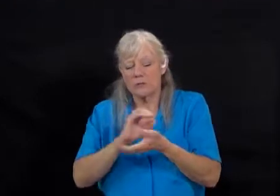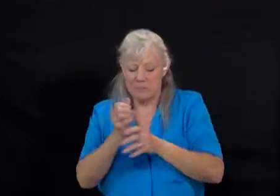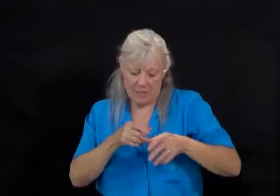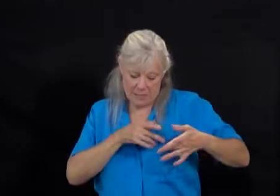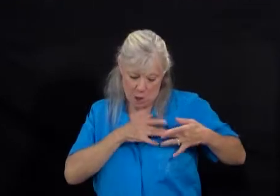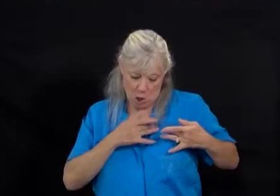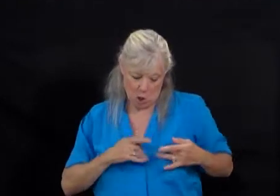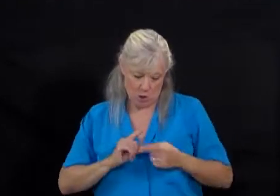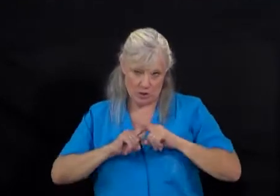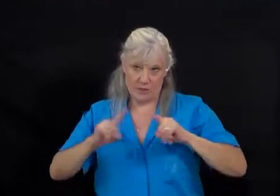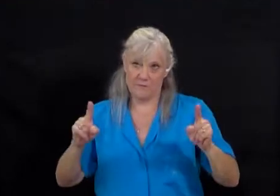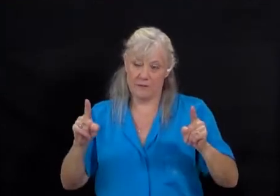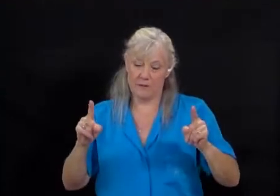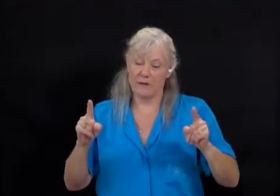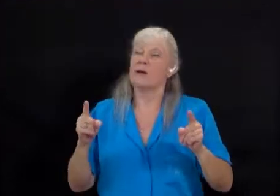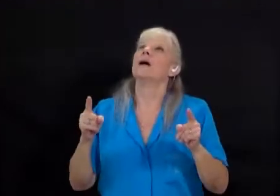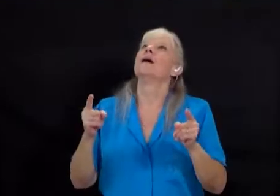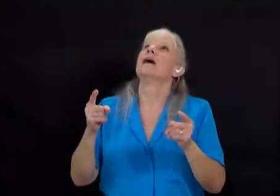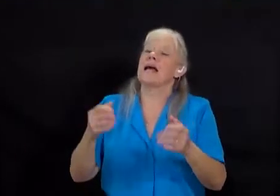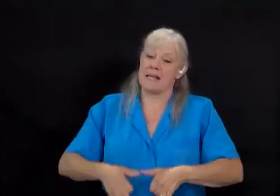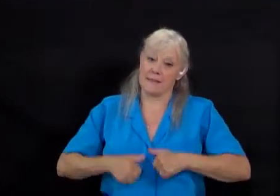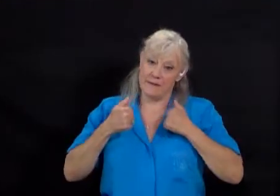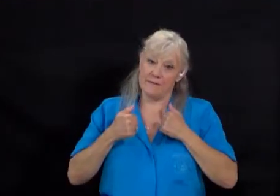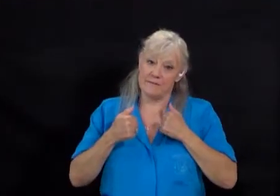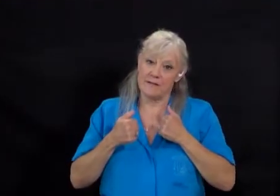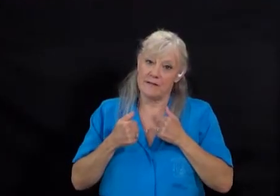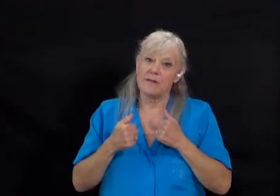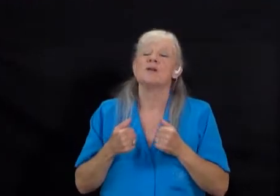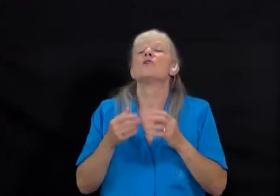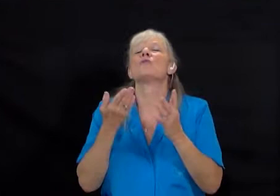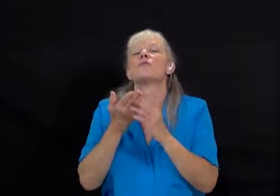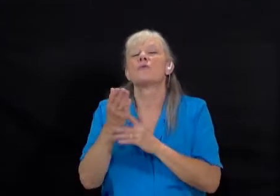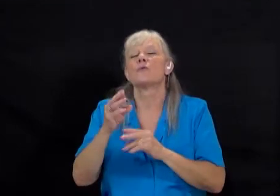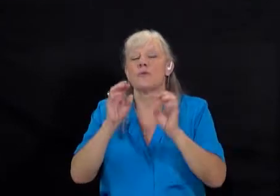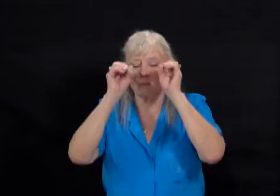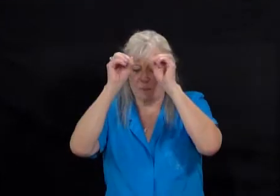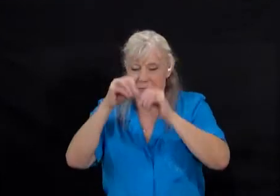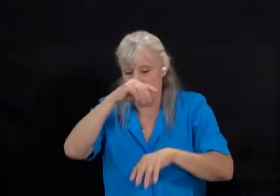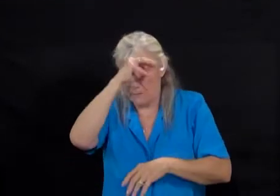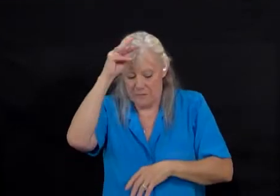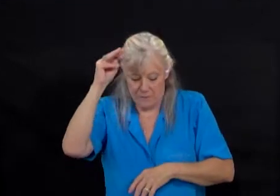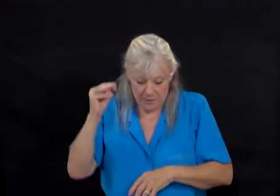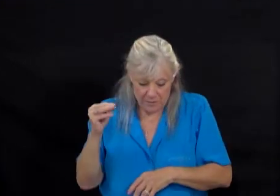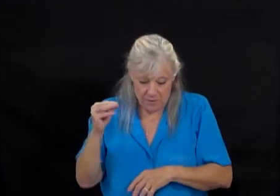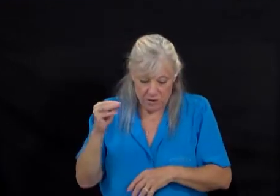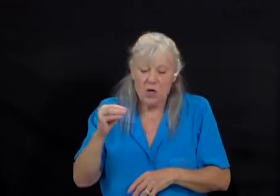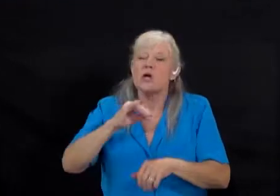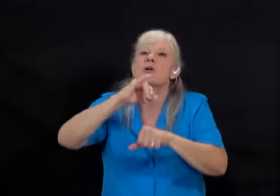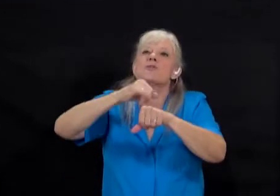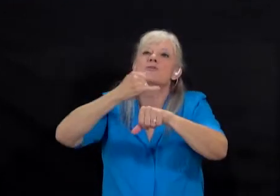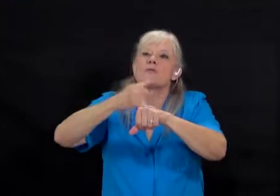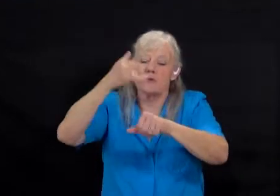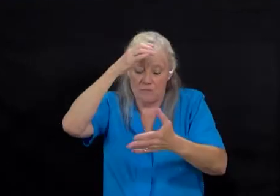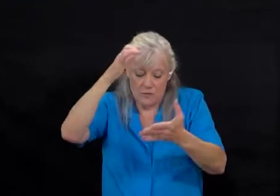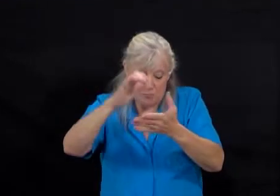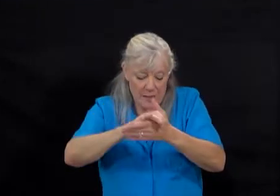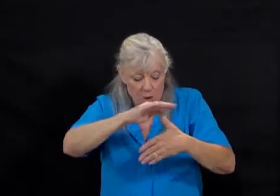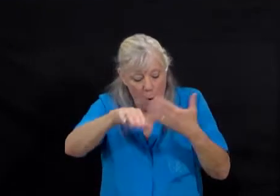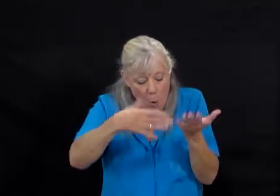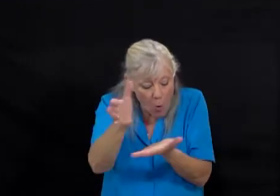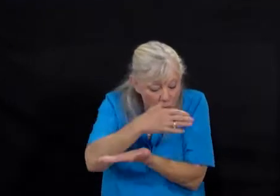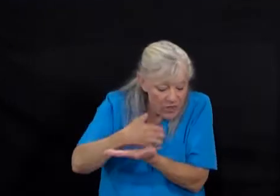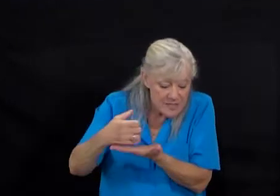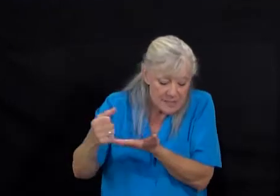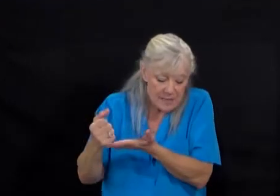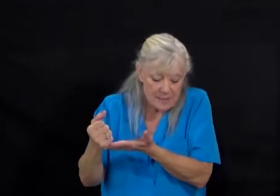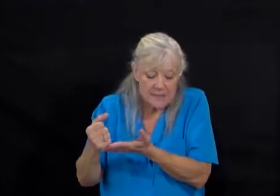the intercession of the Blessed Mary of a Virgin, Saint Joseph, her spouse, Saint Juniper of Sarah, and all the saints, an increase